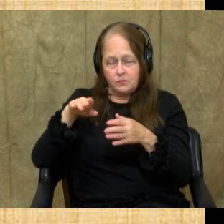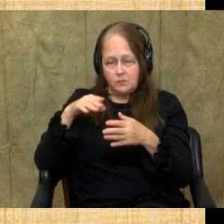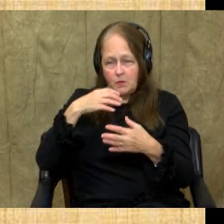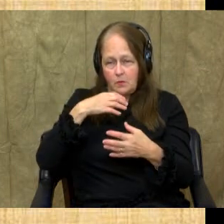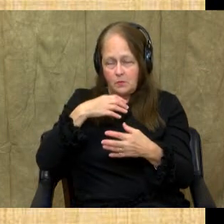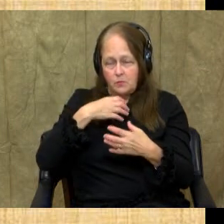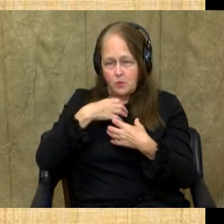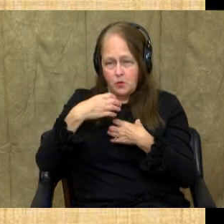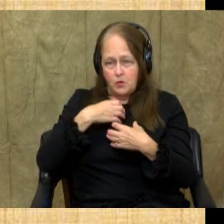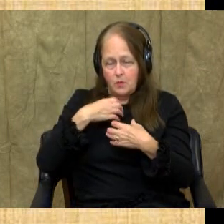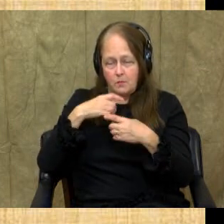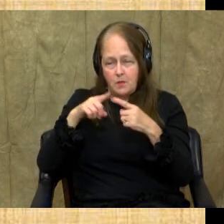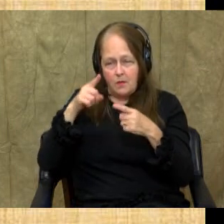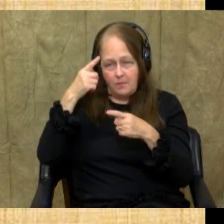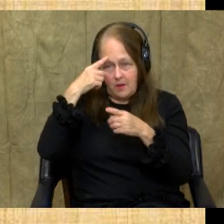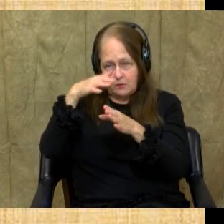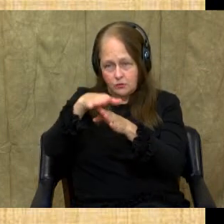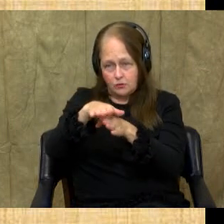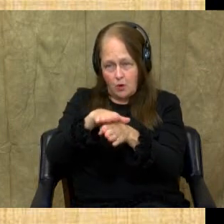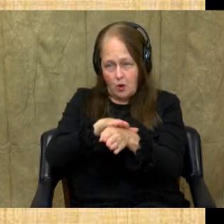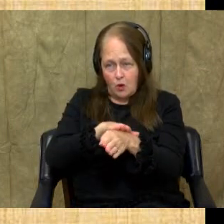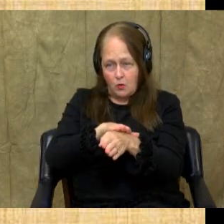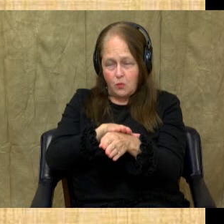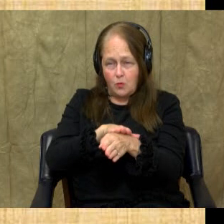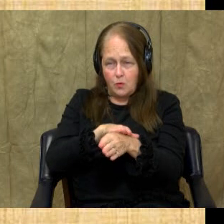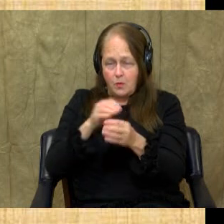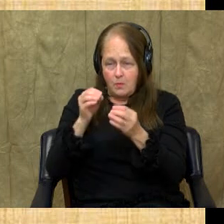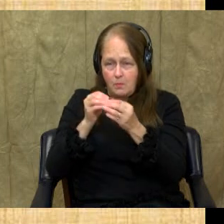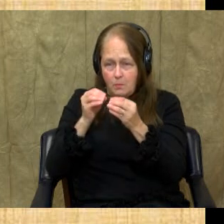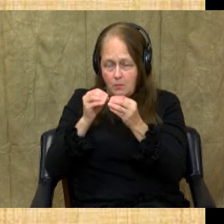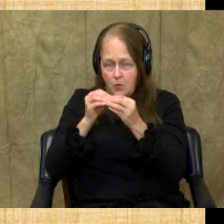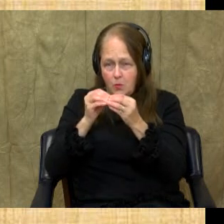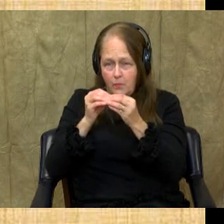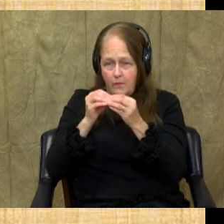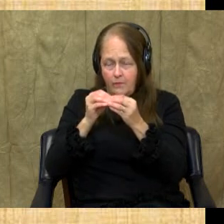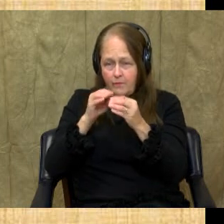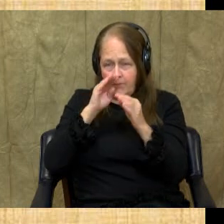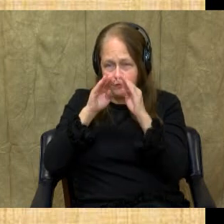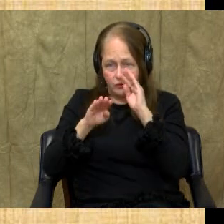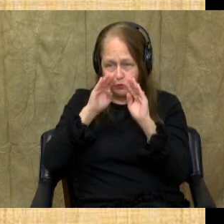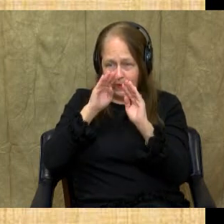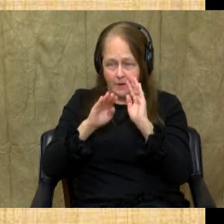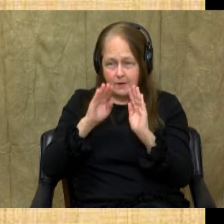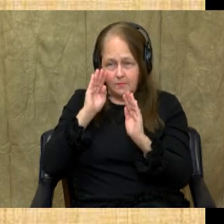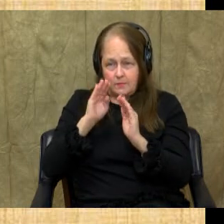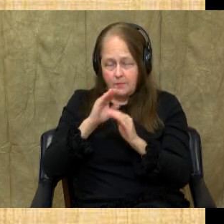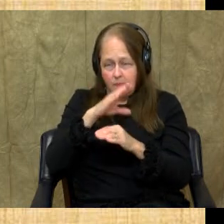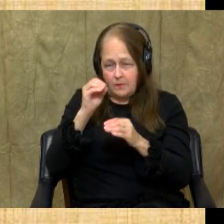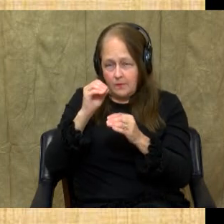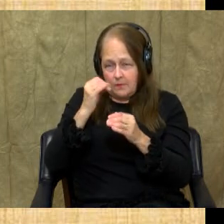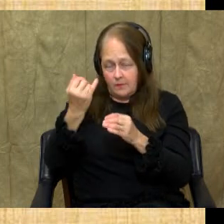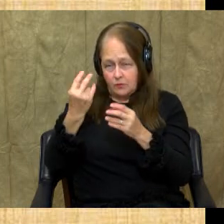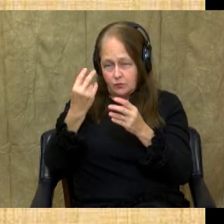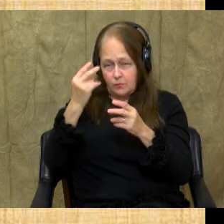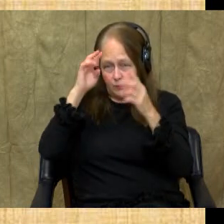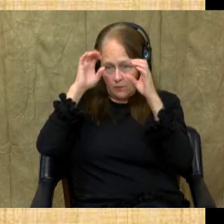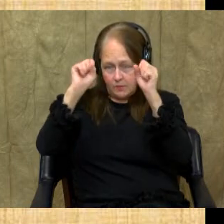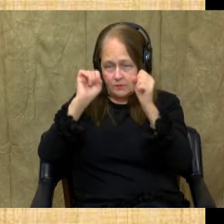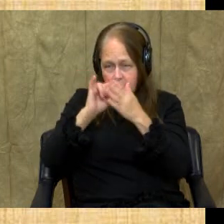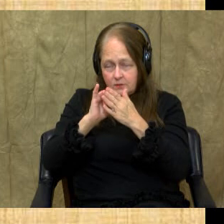the next president will support civil rights. Both major presidential candidates will be visiting your area soon, and